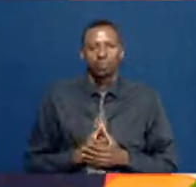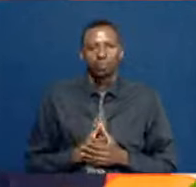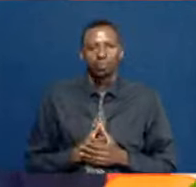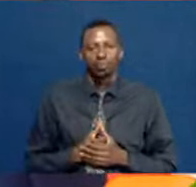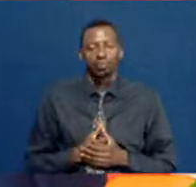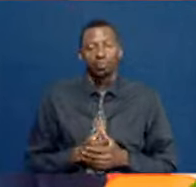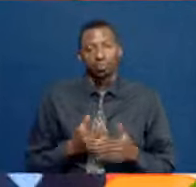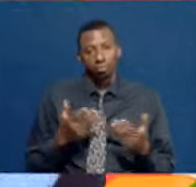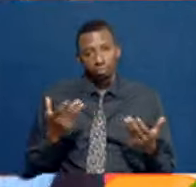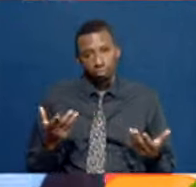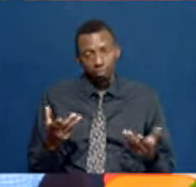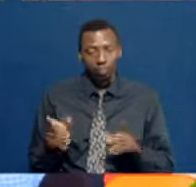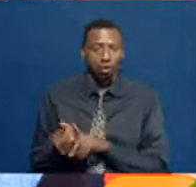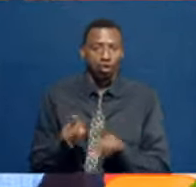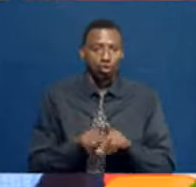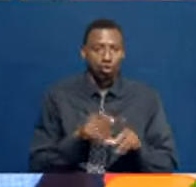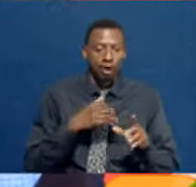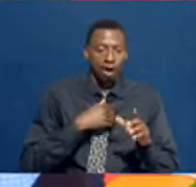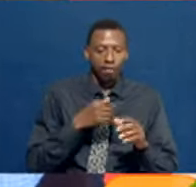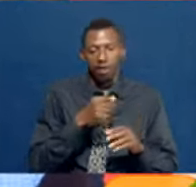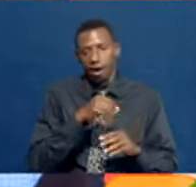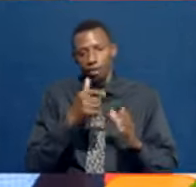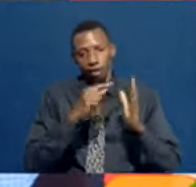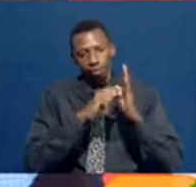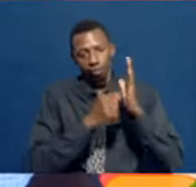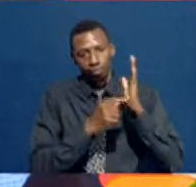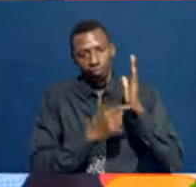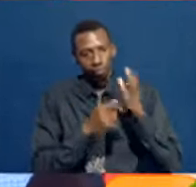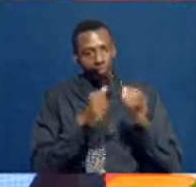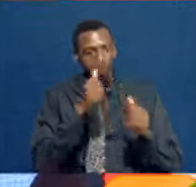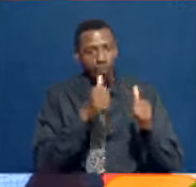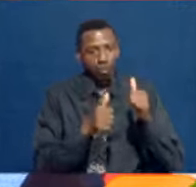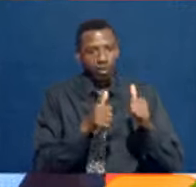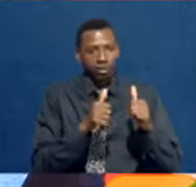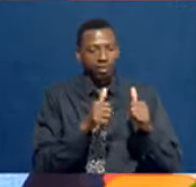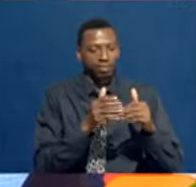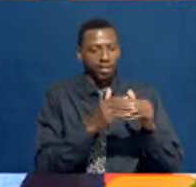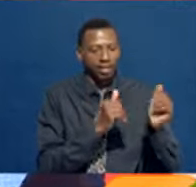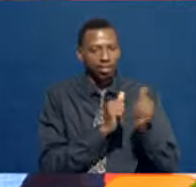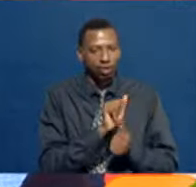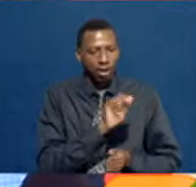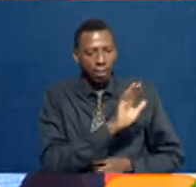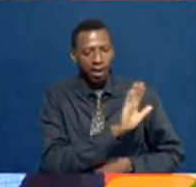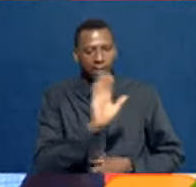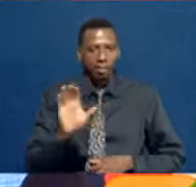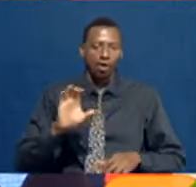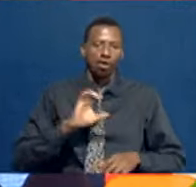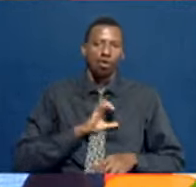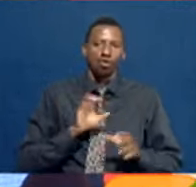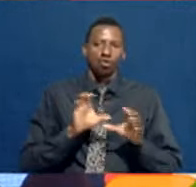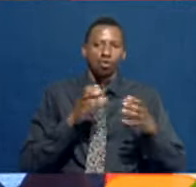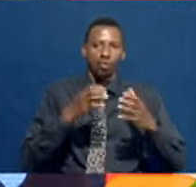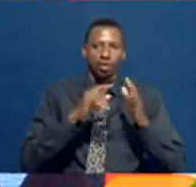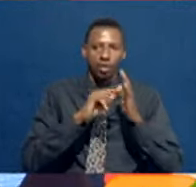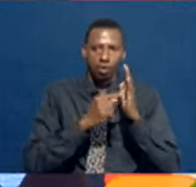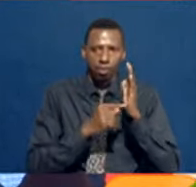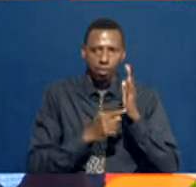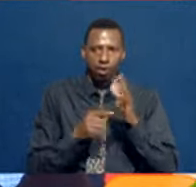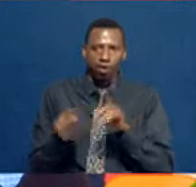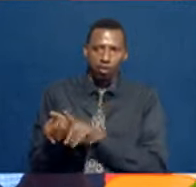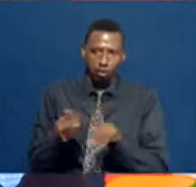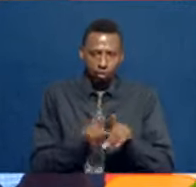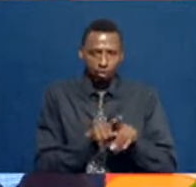Definitely how certain content violates their own community guidelines, and how it even